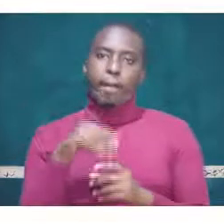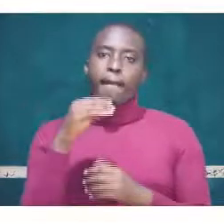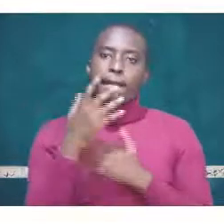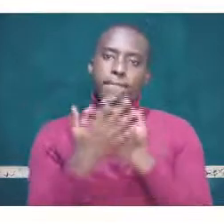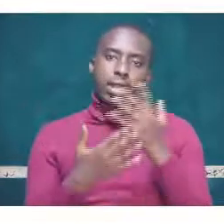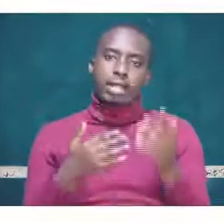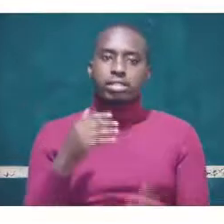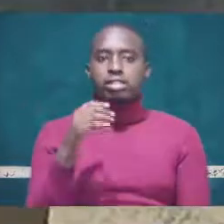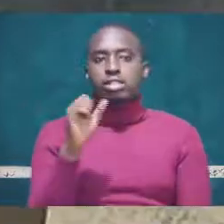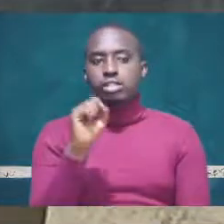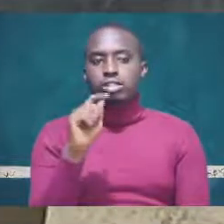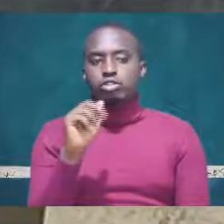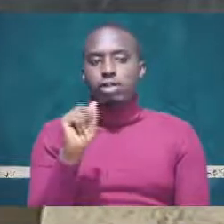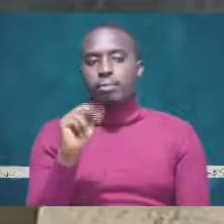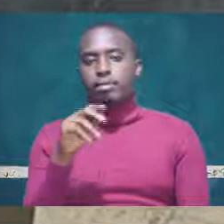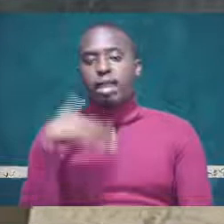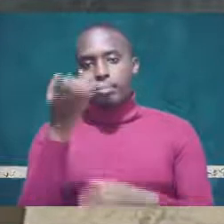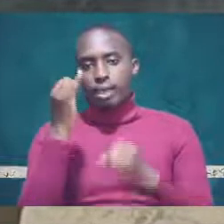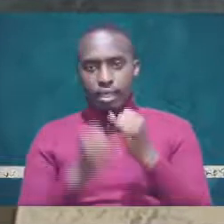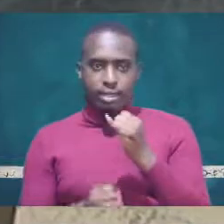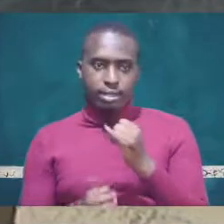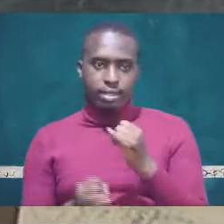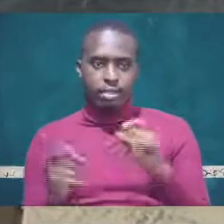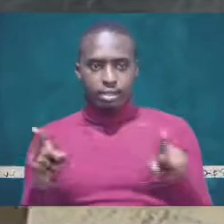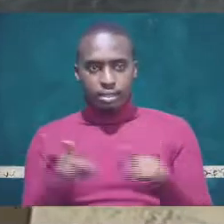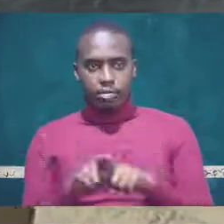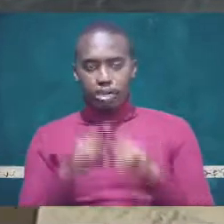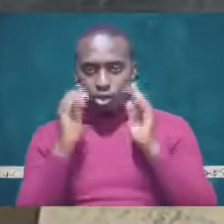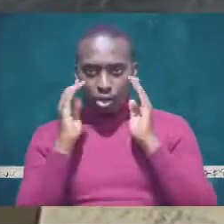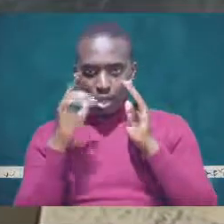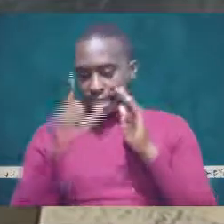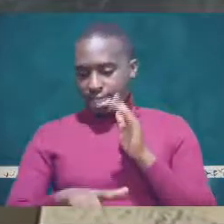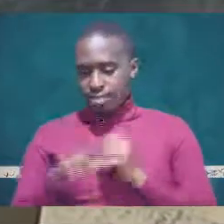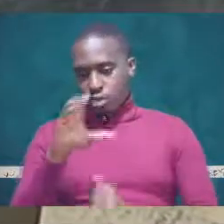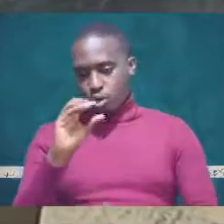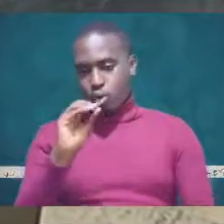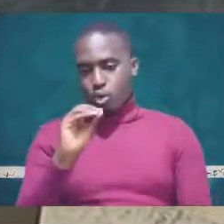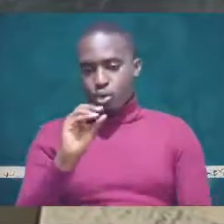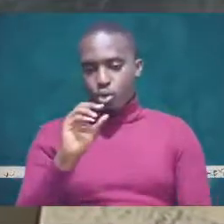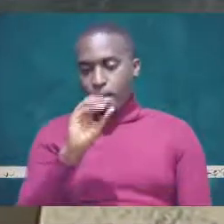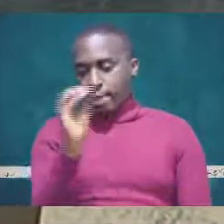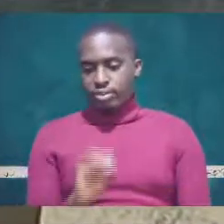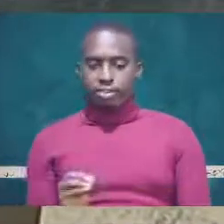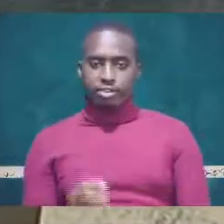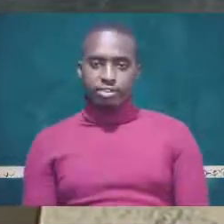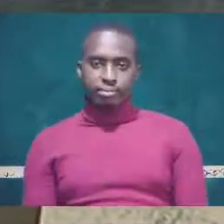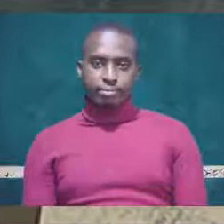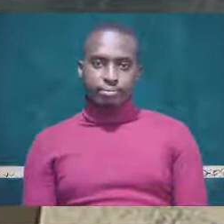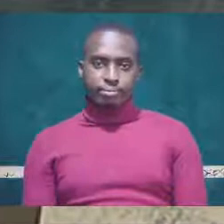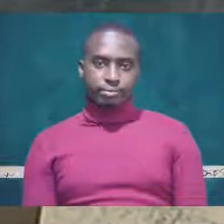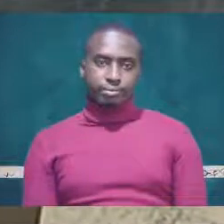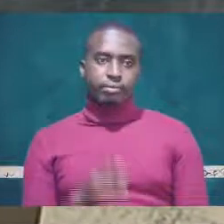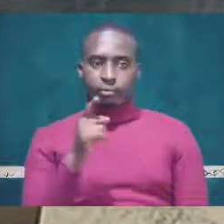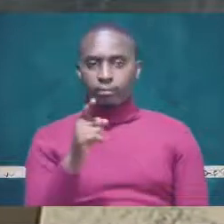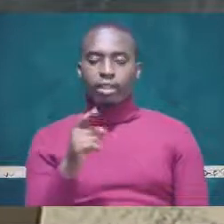bloodstream, where in the venular end they are in less concentration or in less percentage. That